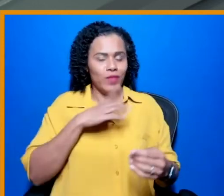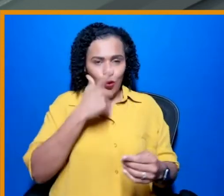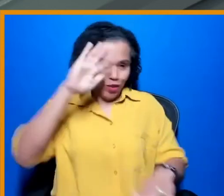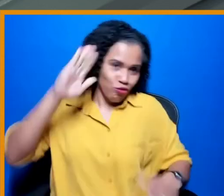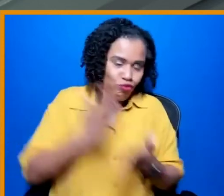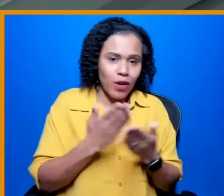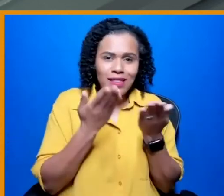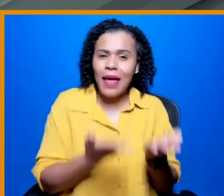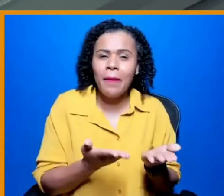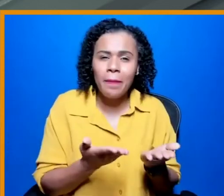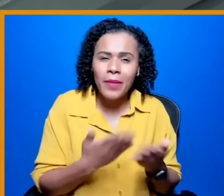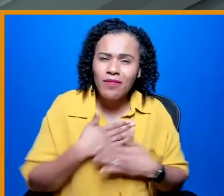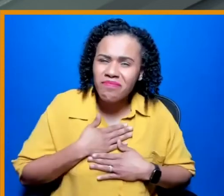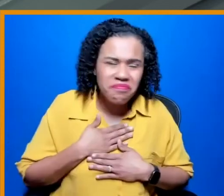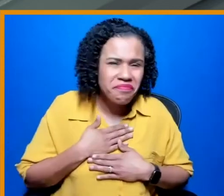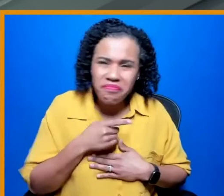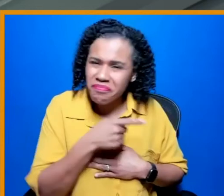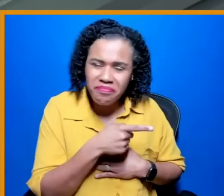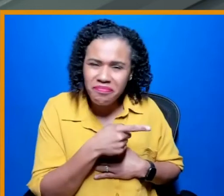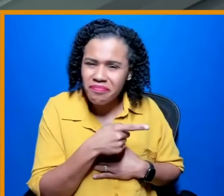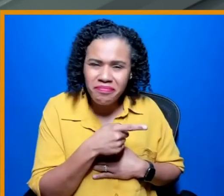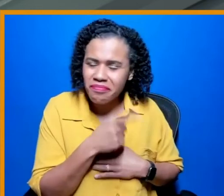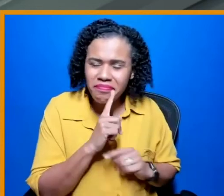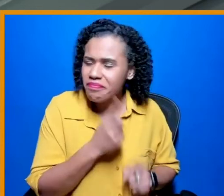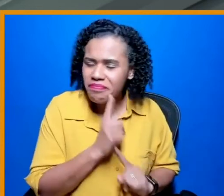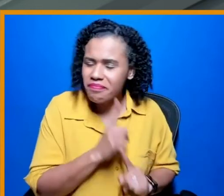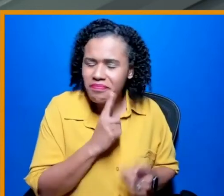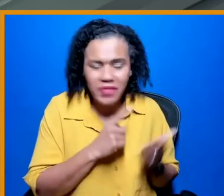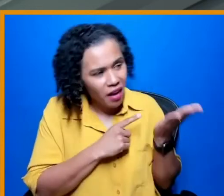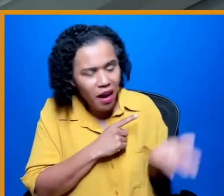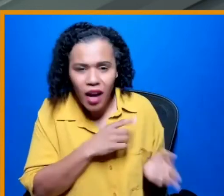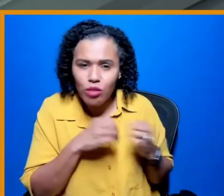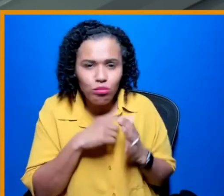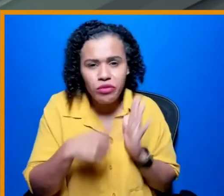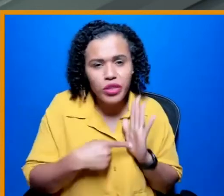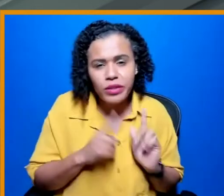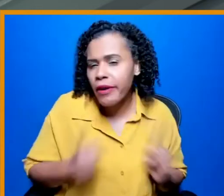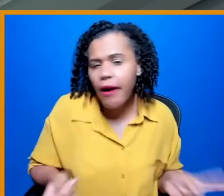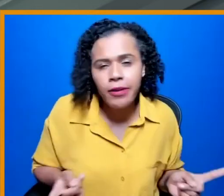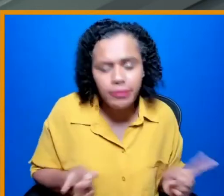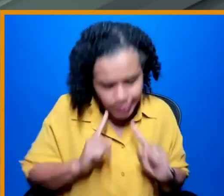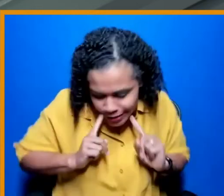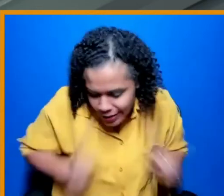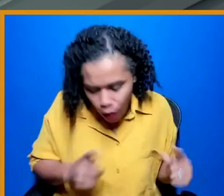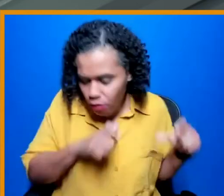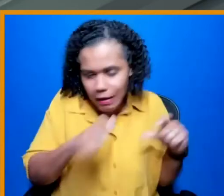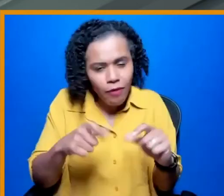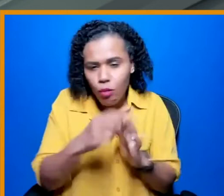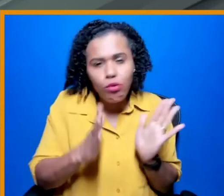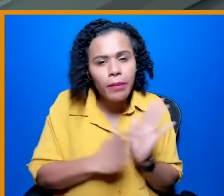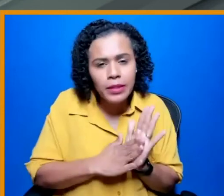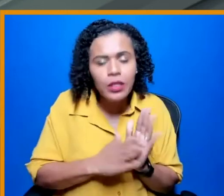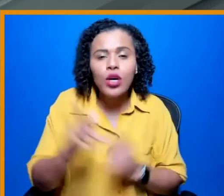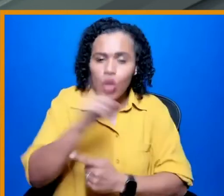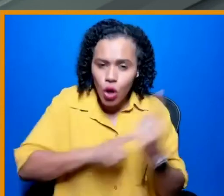pains me to say that that cannot now and never again will be Boris Johnson. Conference, please